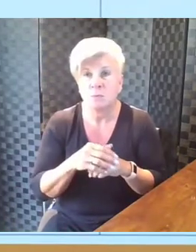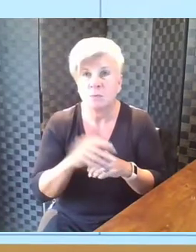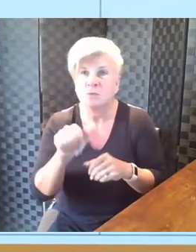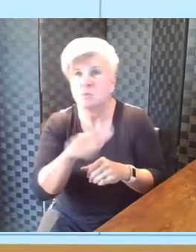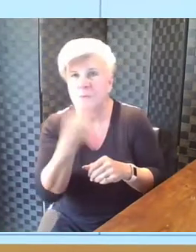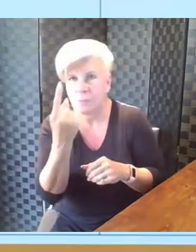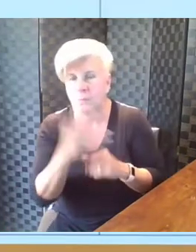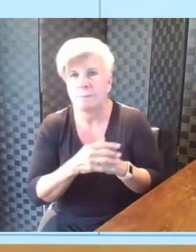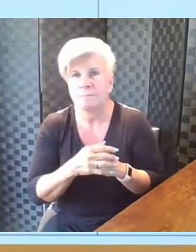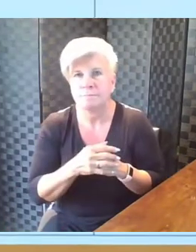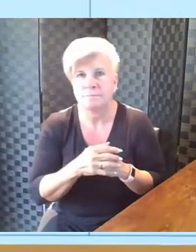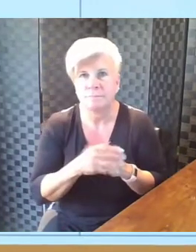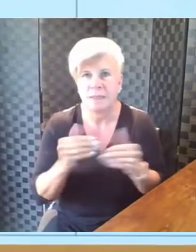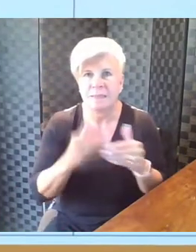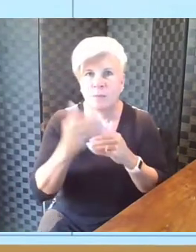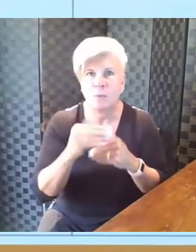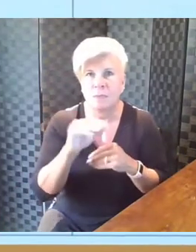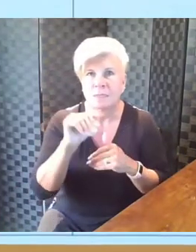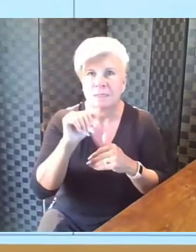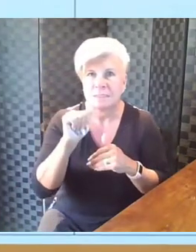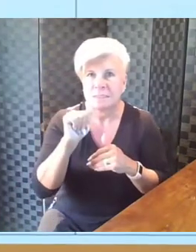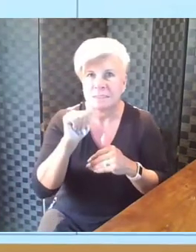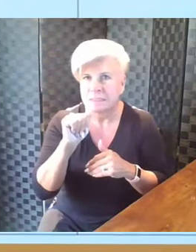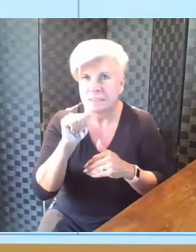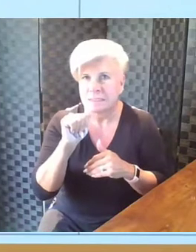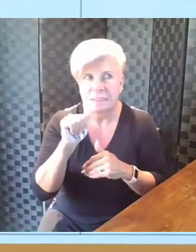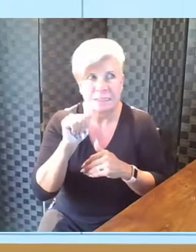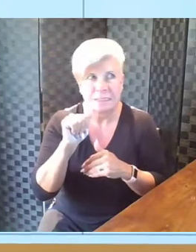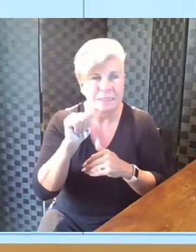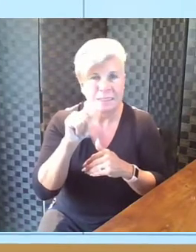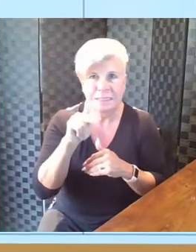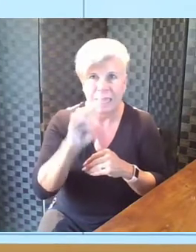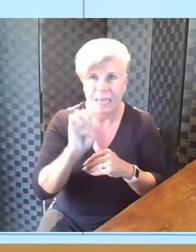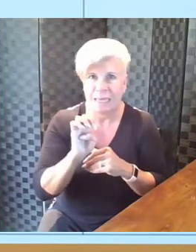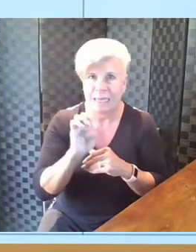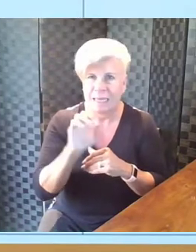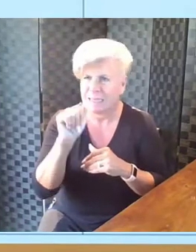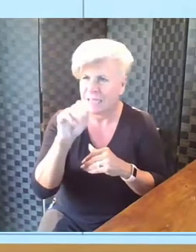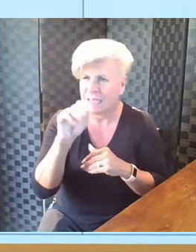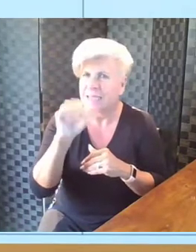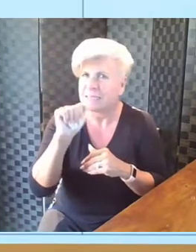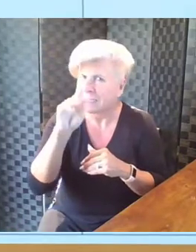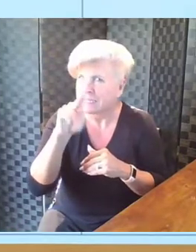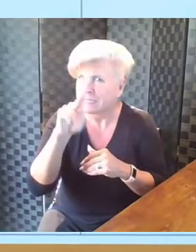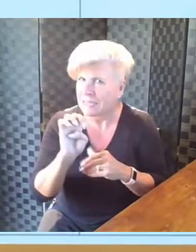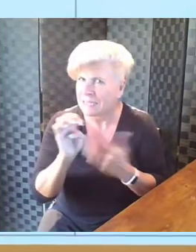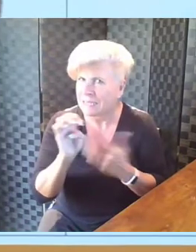as possible. The next one says ache. What words rhyme with ache?